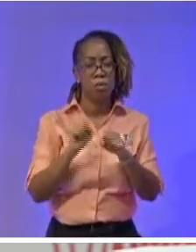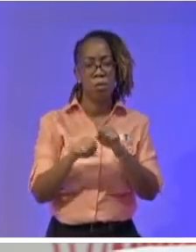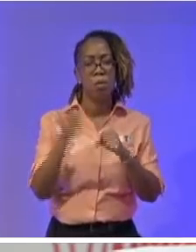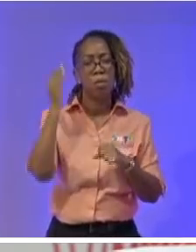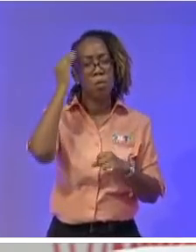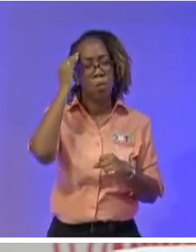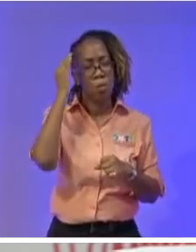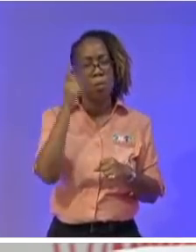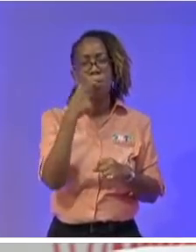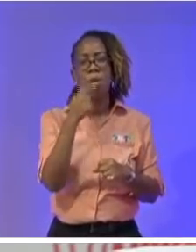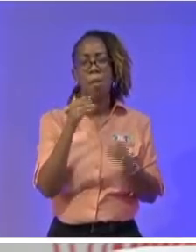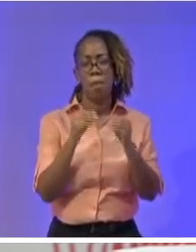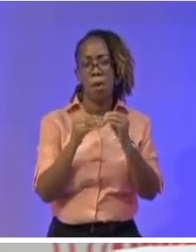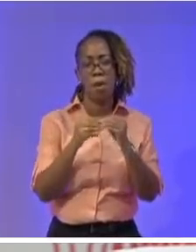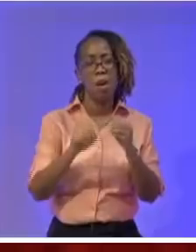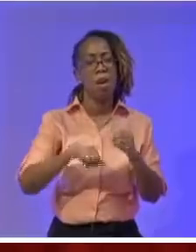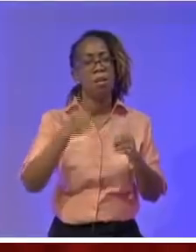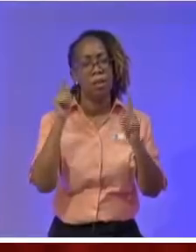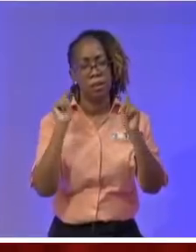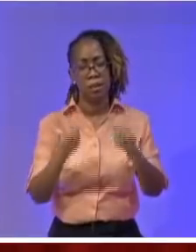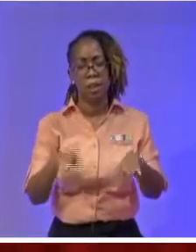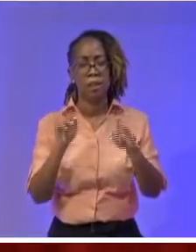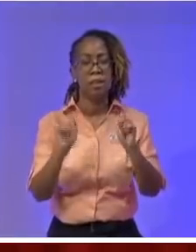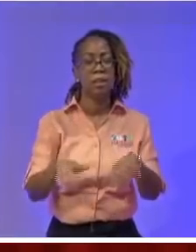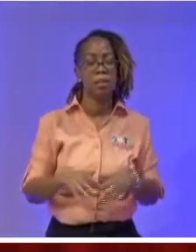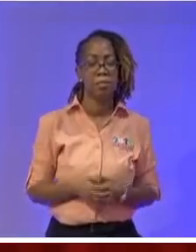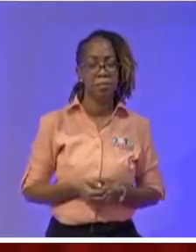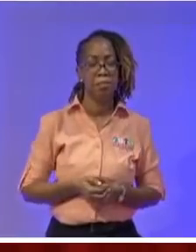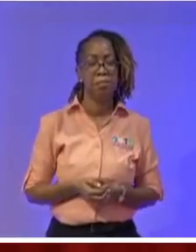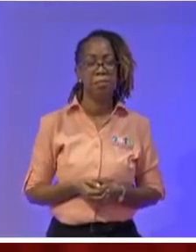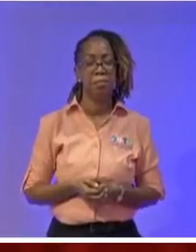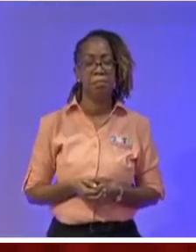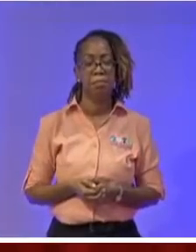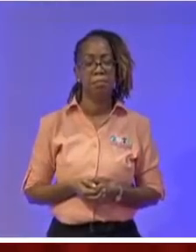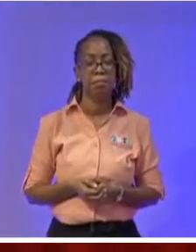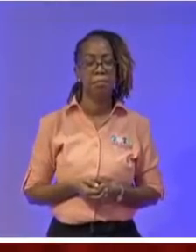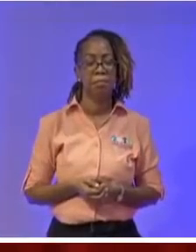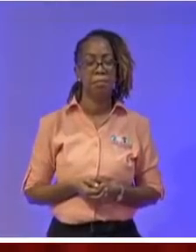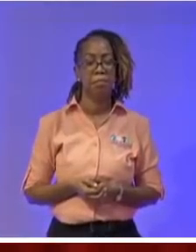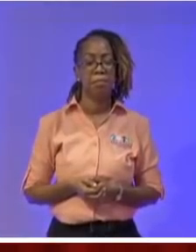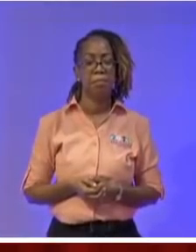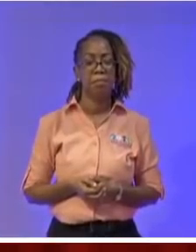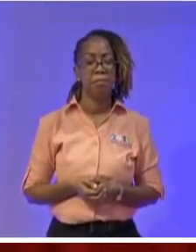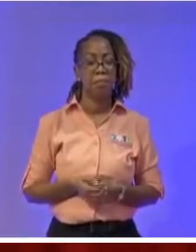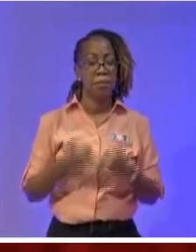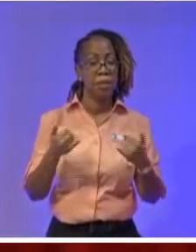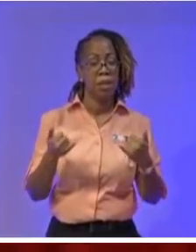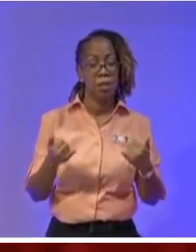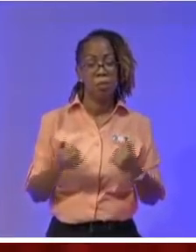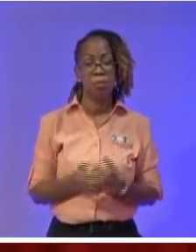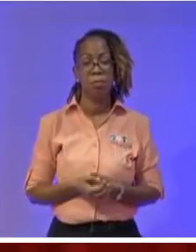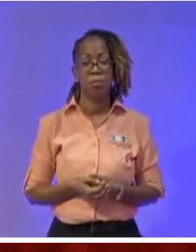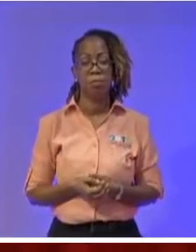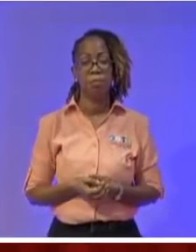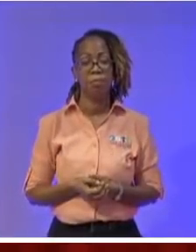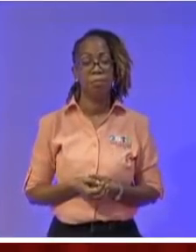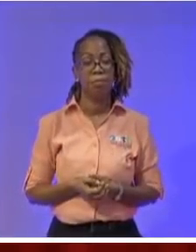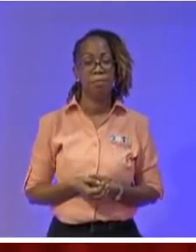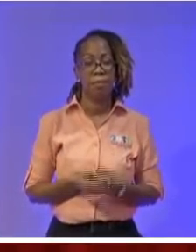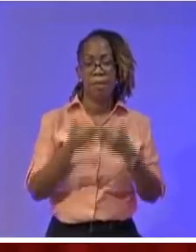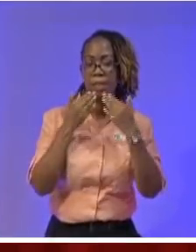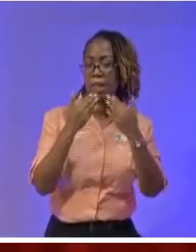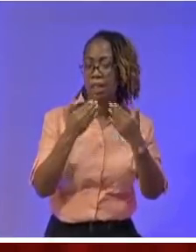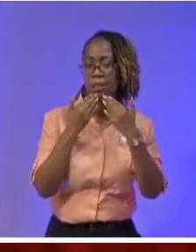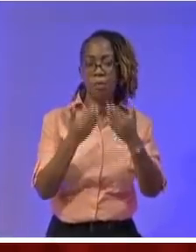exists. Thank you very much, CMO. We quickly move to the Newsday for your 2 questions.